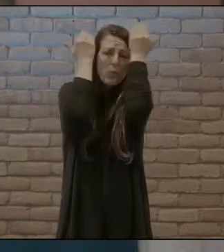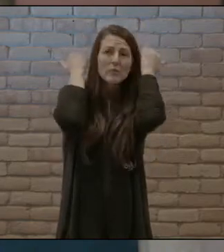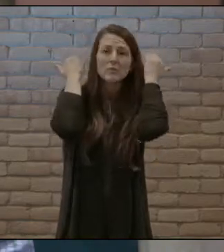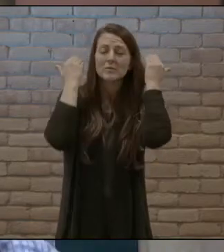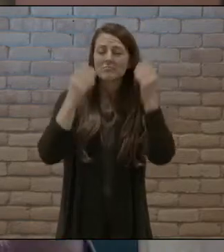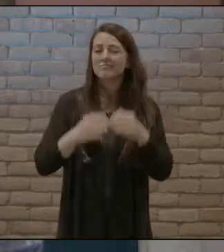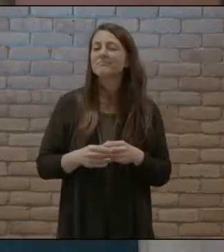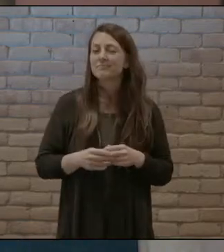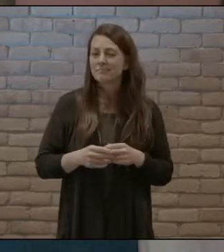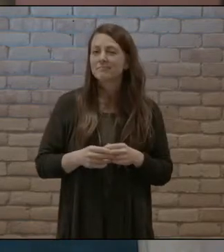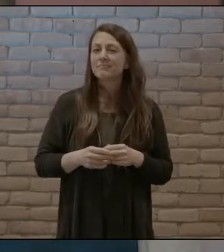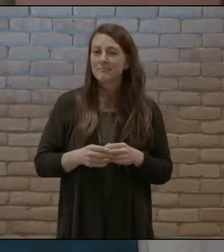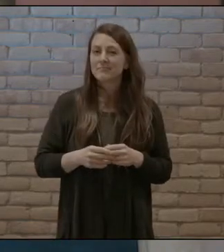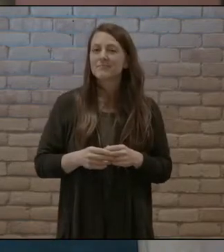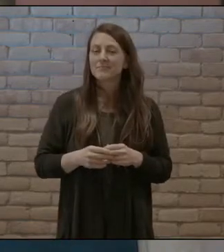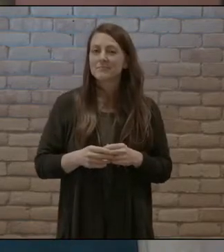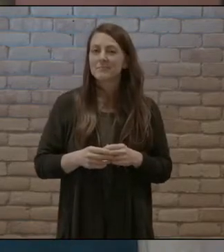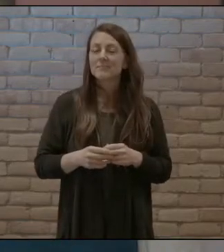And